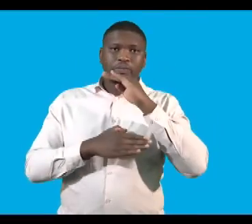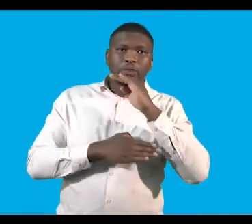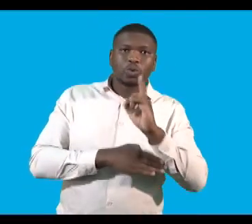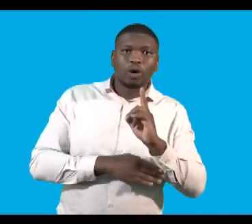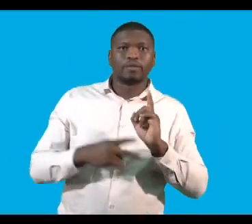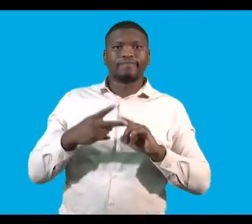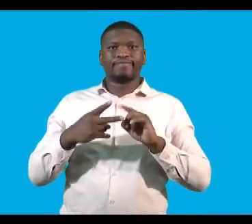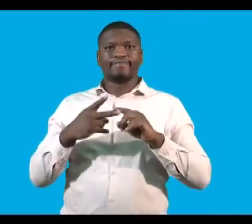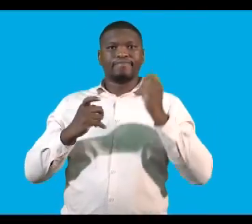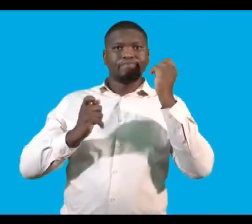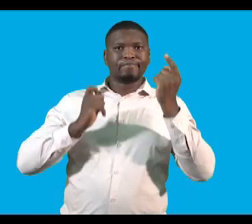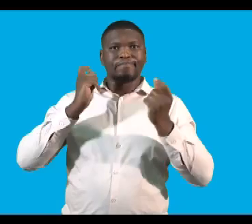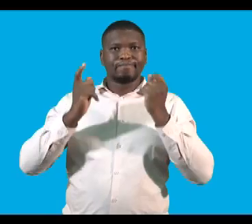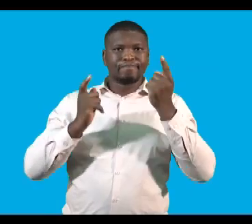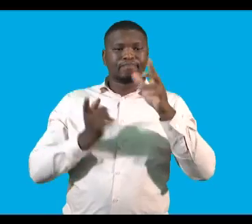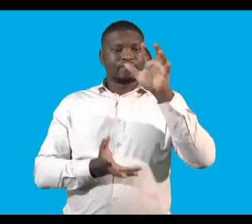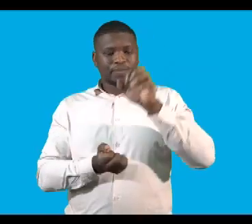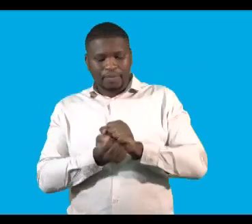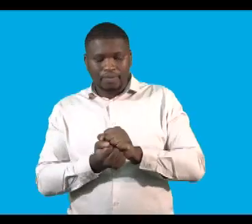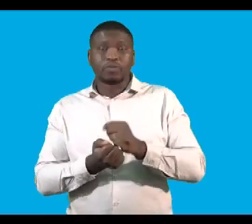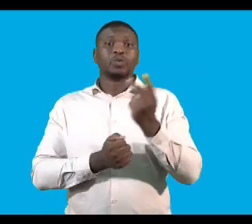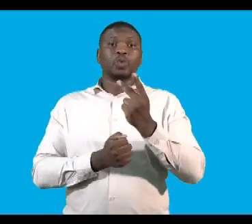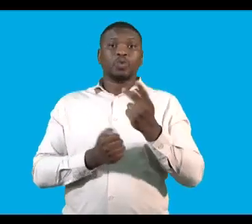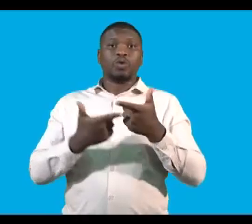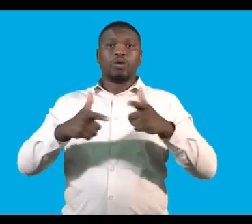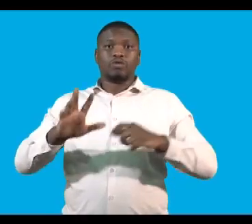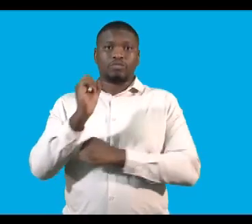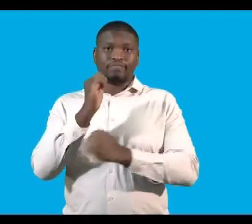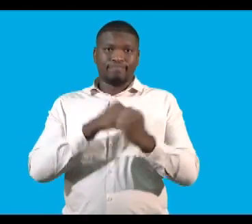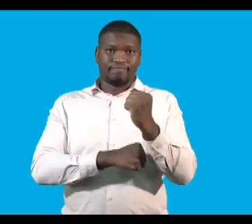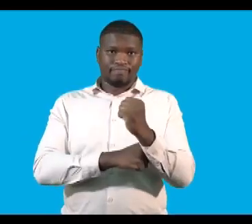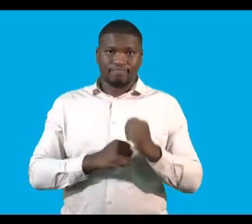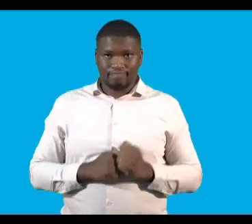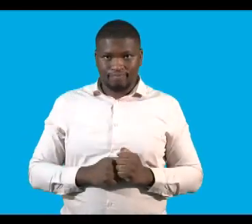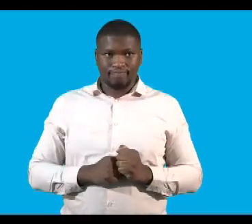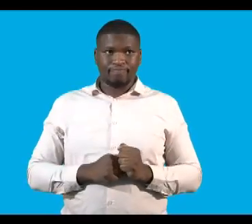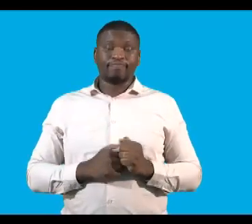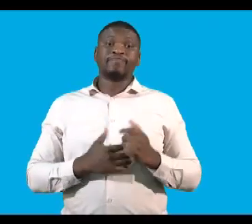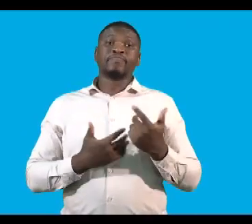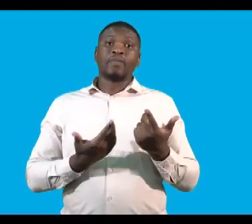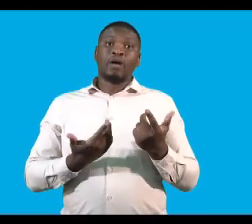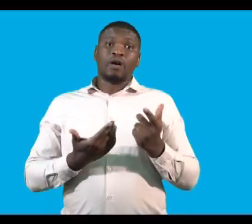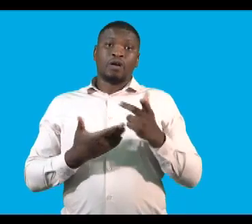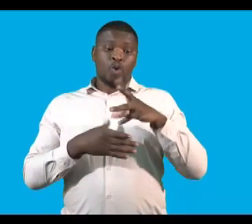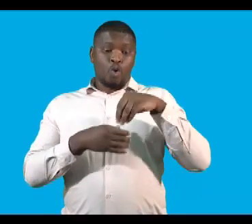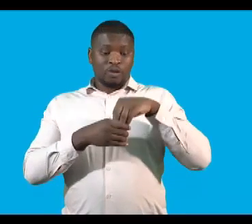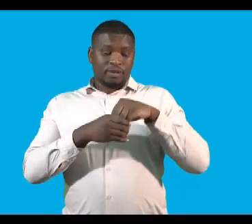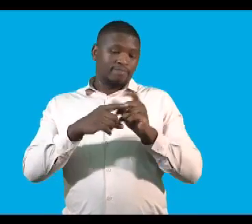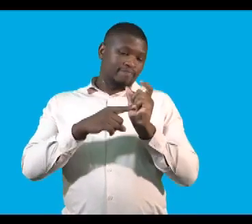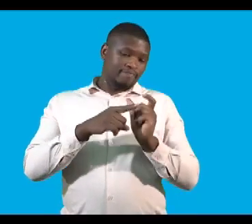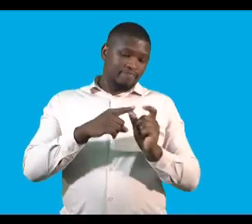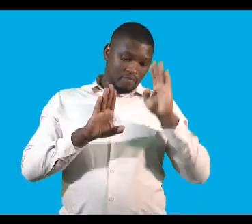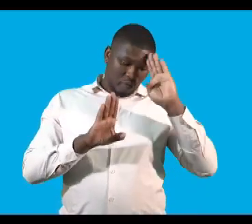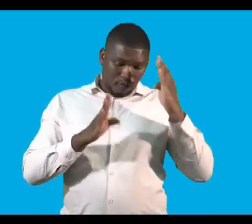the summary, and language structures and conventions. Our concept map will focus on